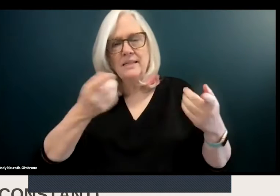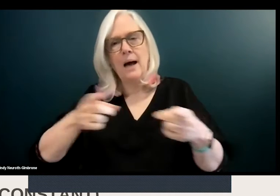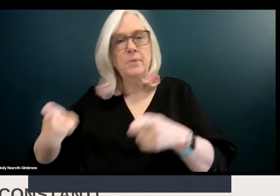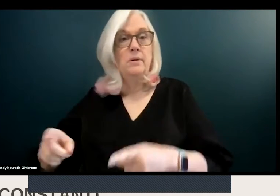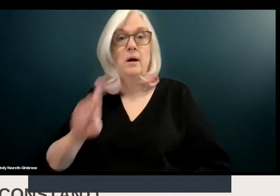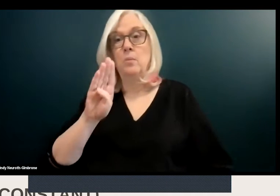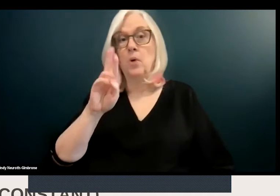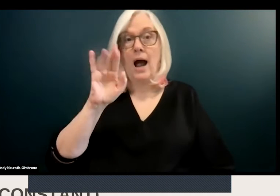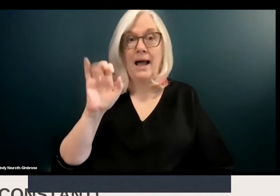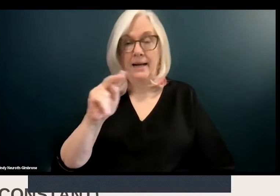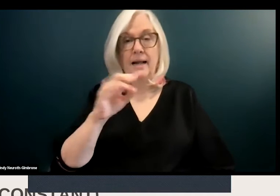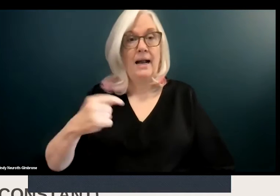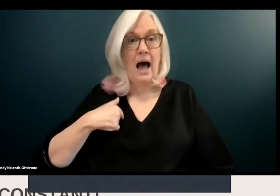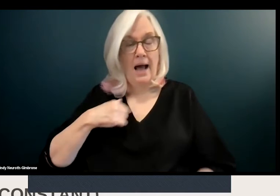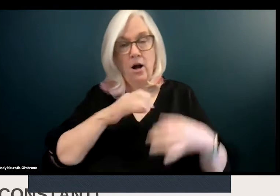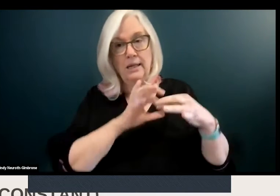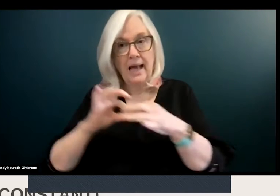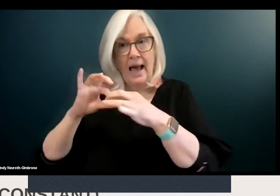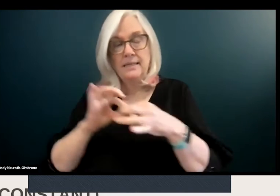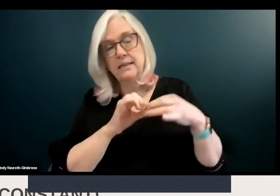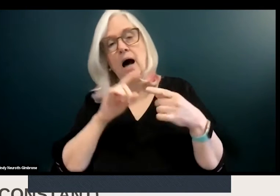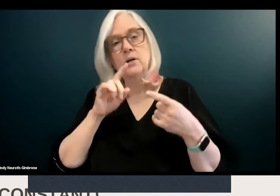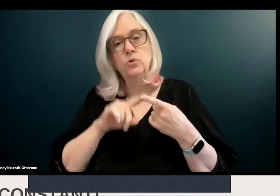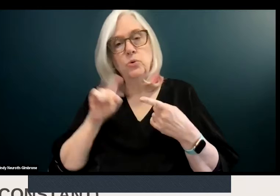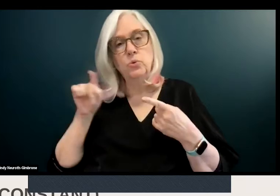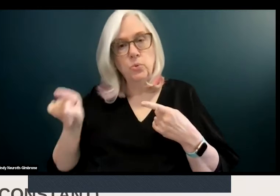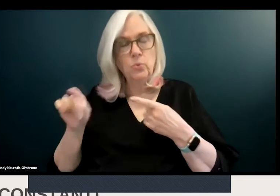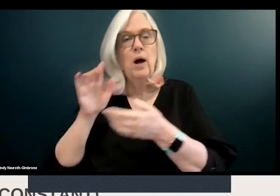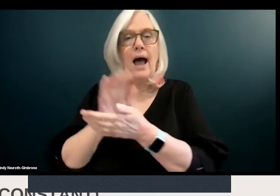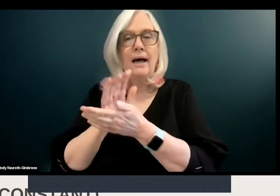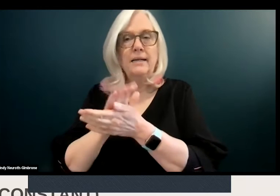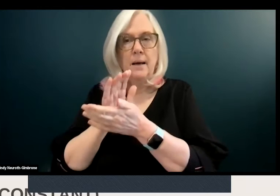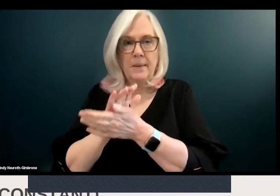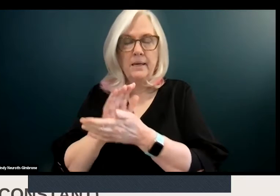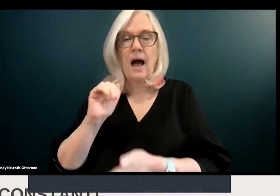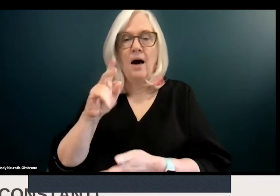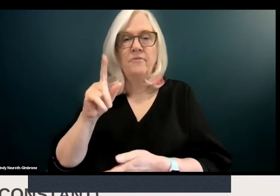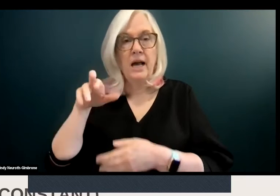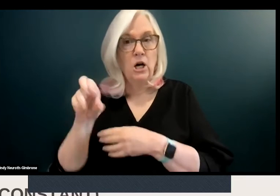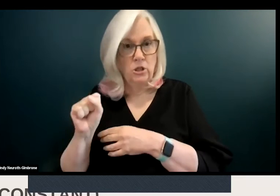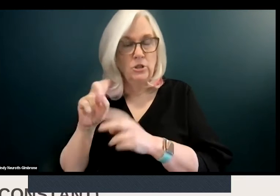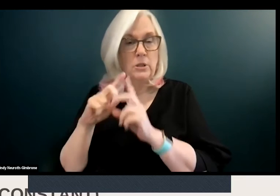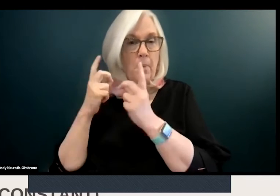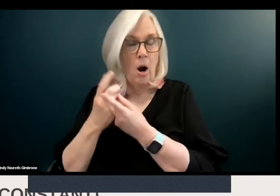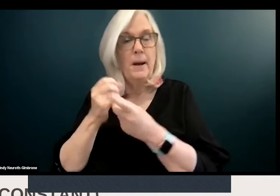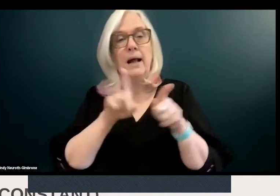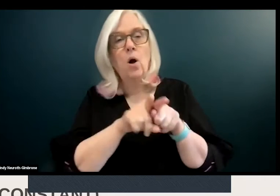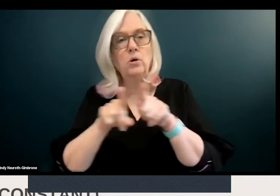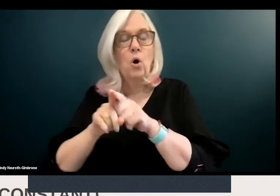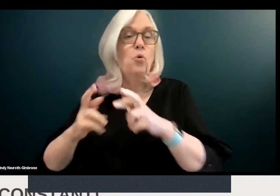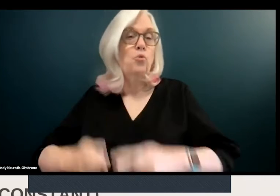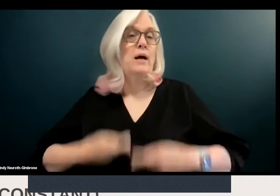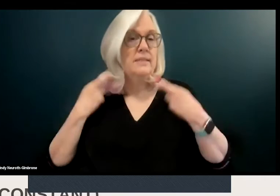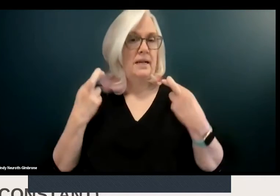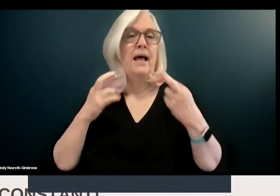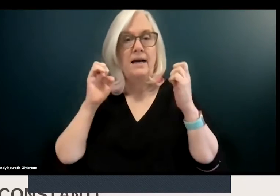for example, are both liaisons to UB's Athlete Academic Affairs department and resident education